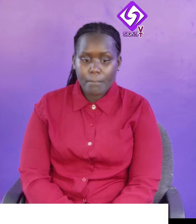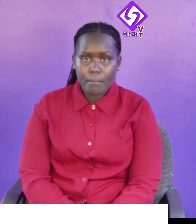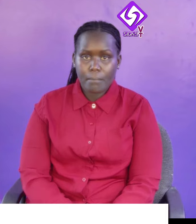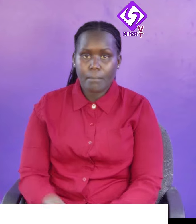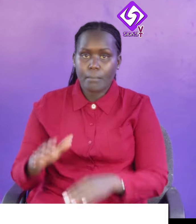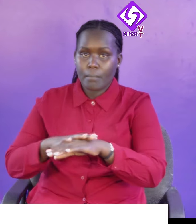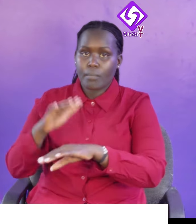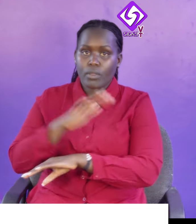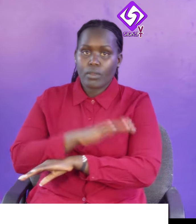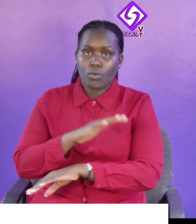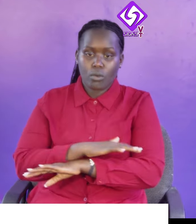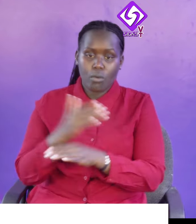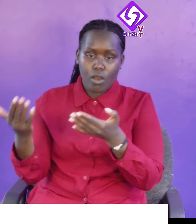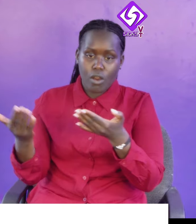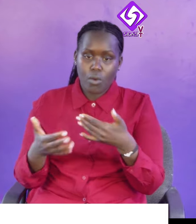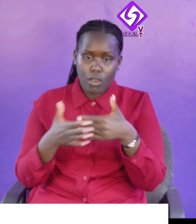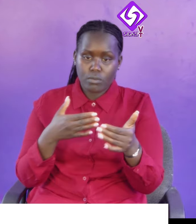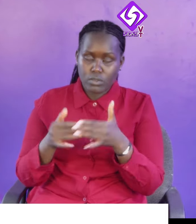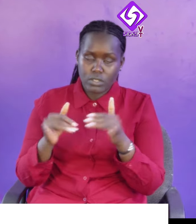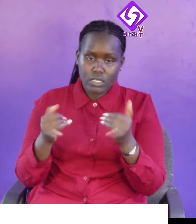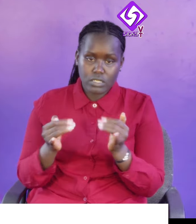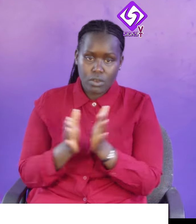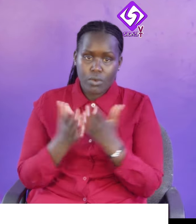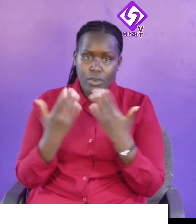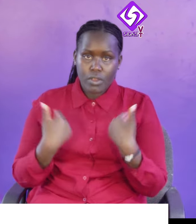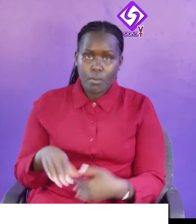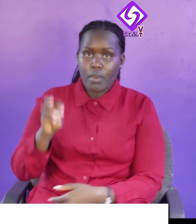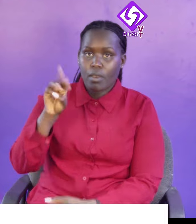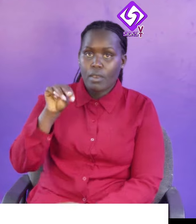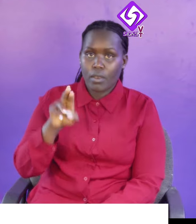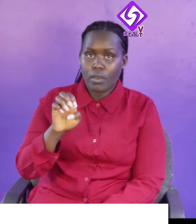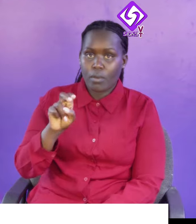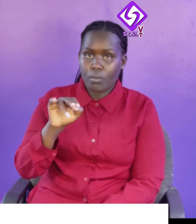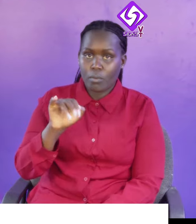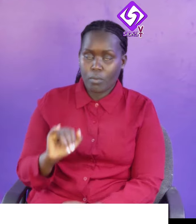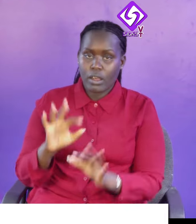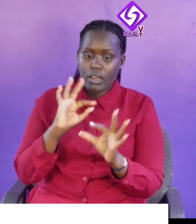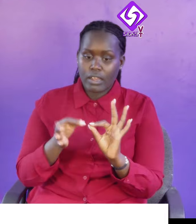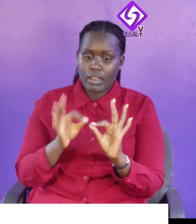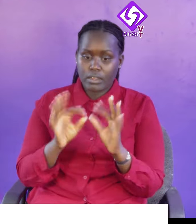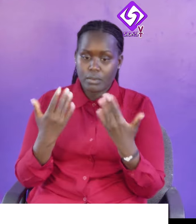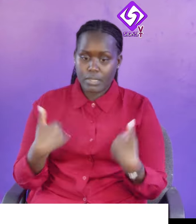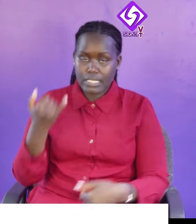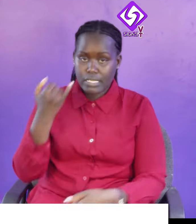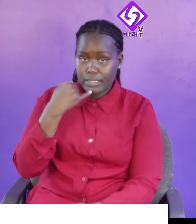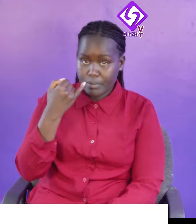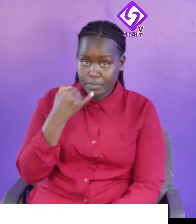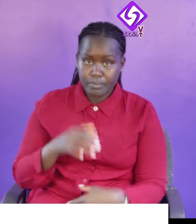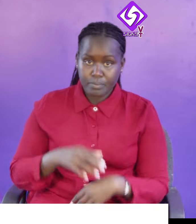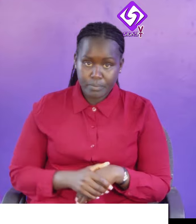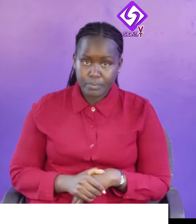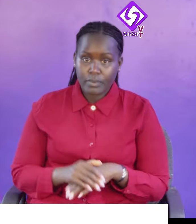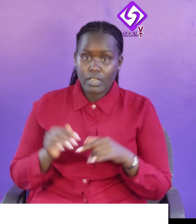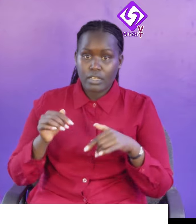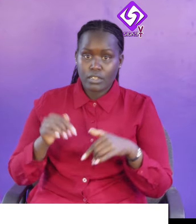Good evening, viewers, and a warm welcome to Science News with me, Ruth Moini, and our sign language interpreter is Irene Chebiwot.